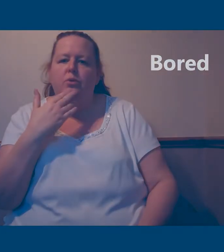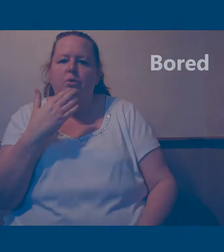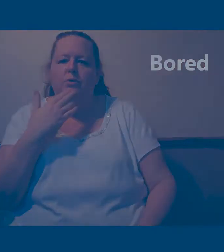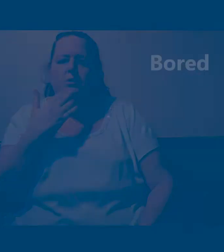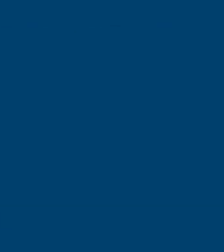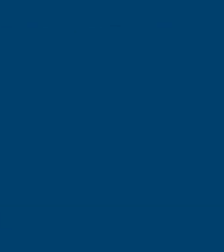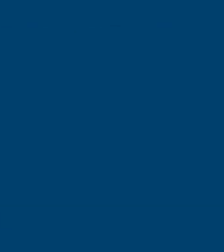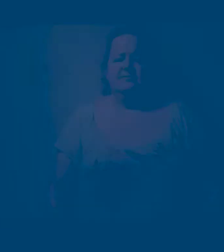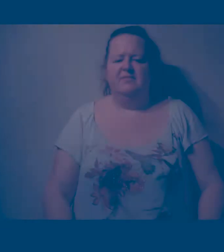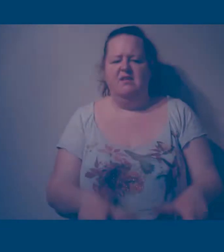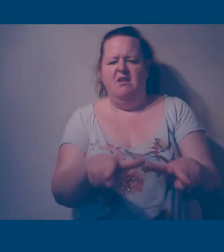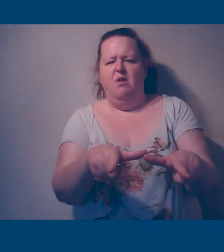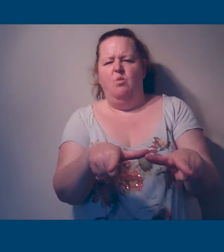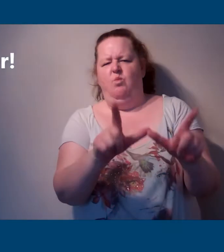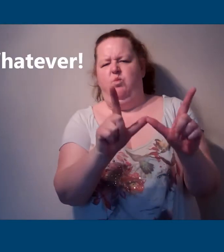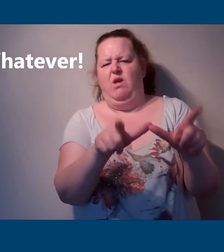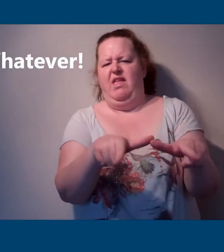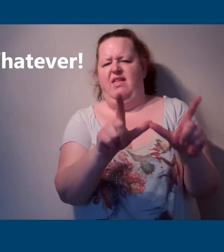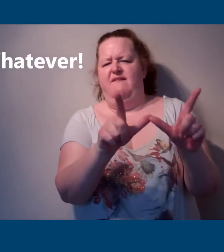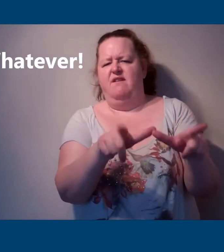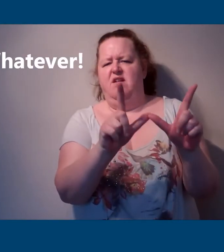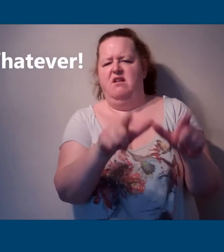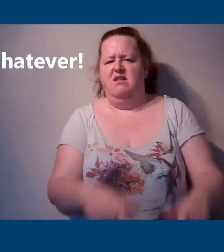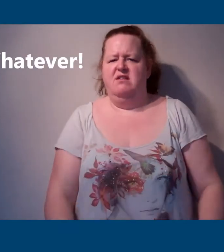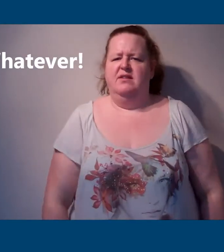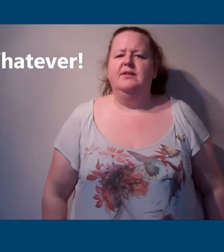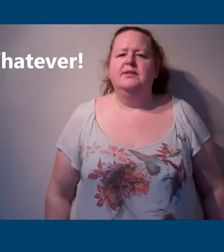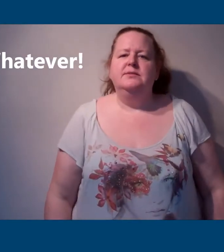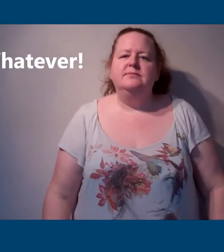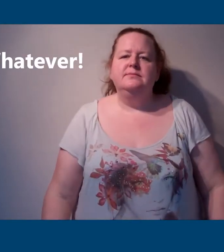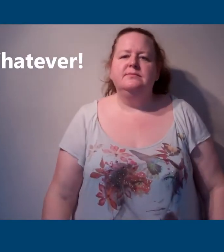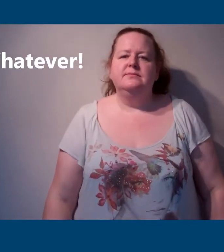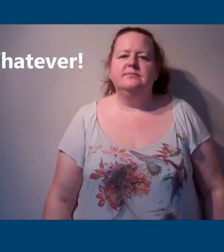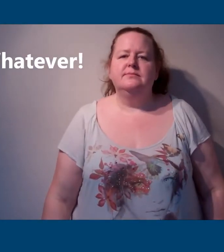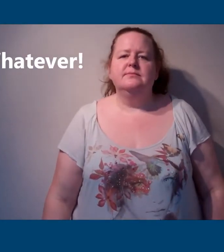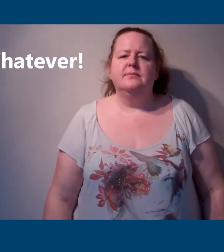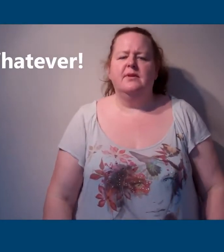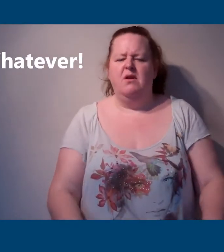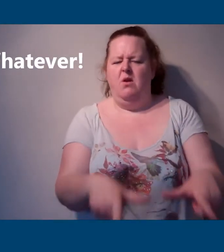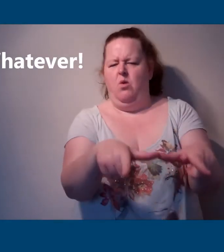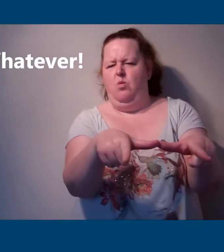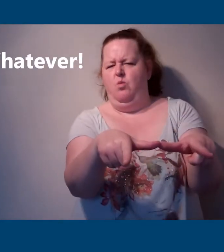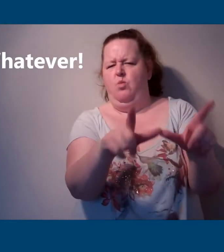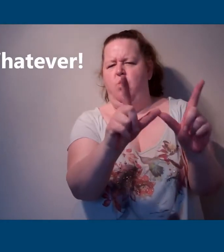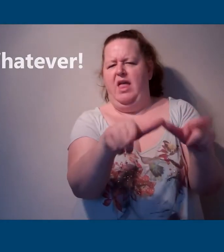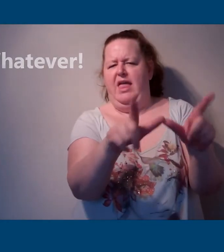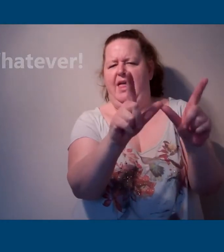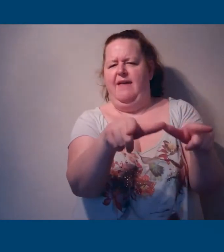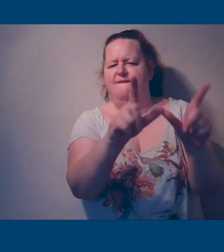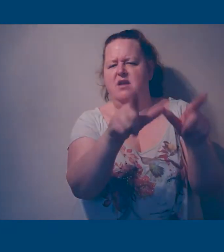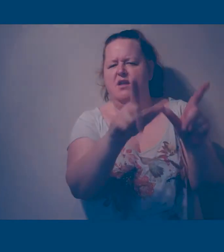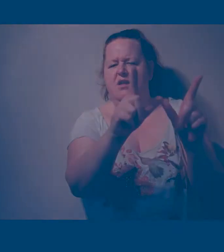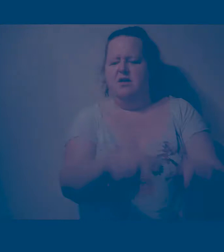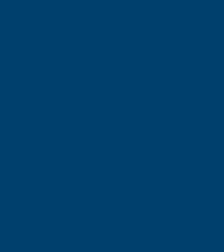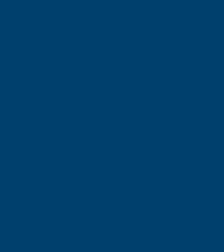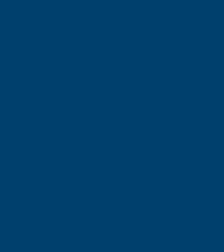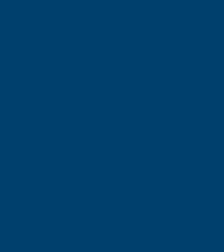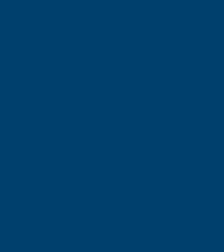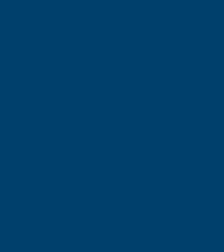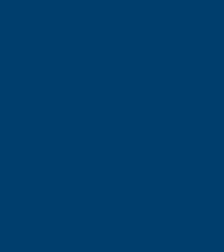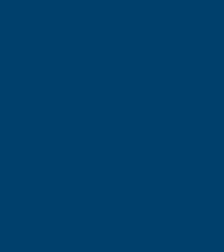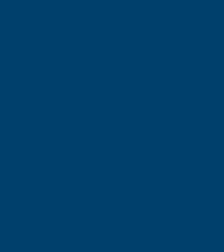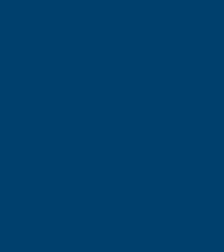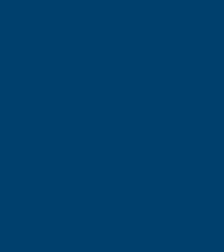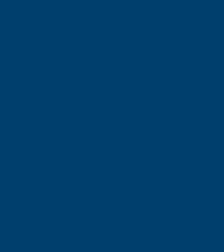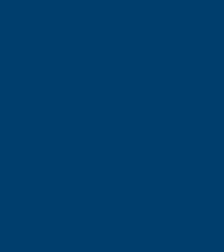since February, just 3 times. Twice with my wife, by myself, outdoors, and then this one occasion with a larger group.